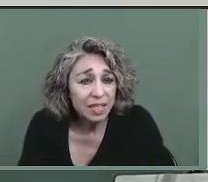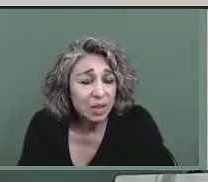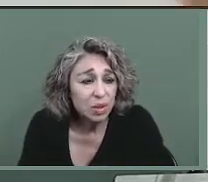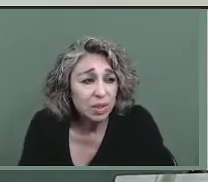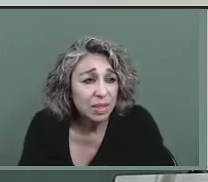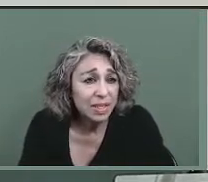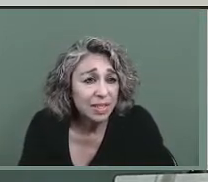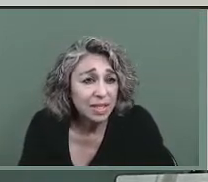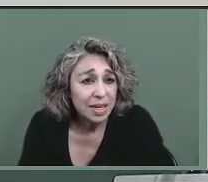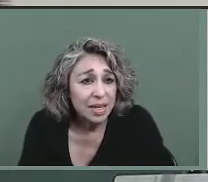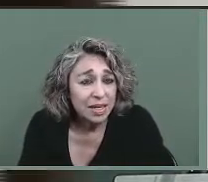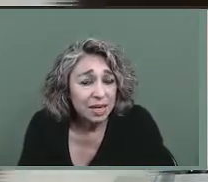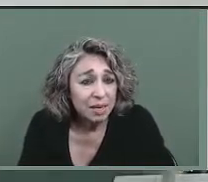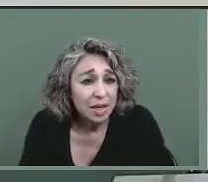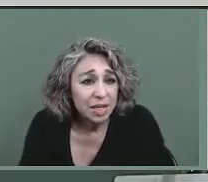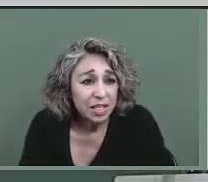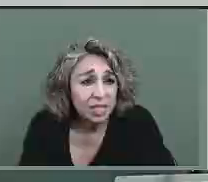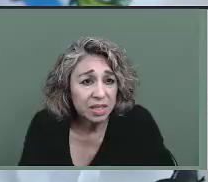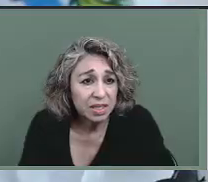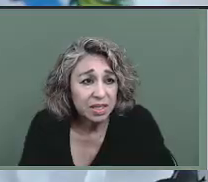like if they sold this